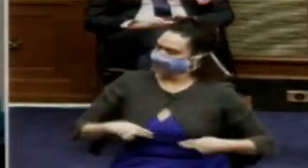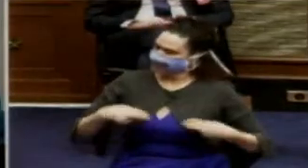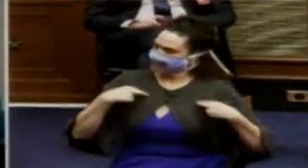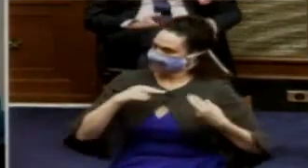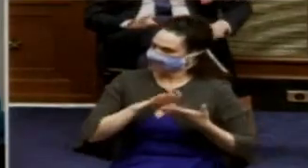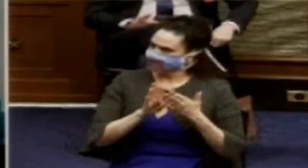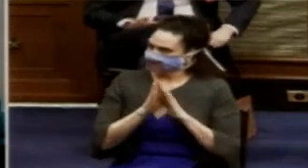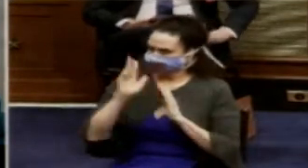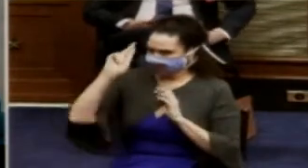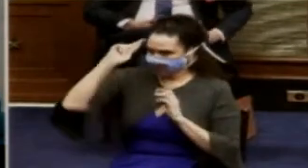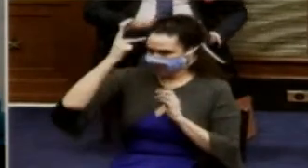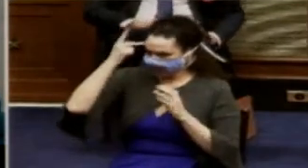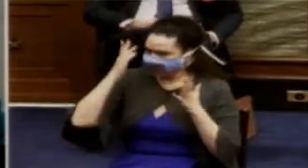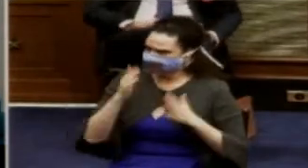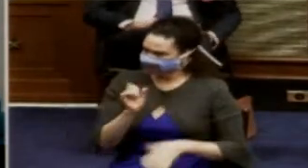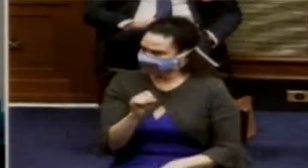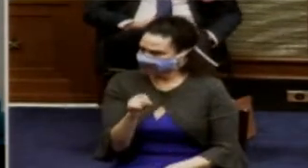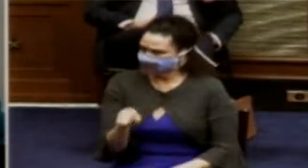Thank you.